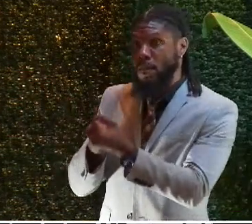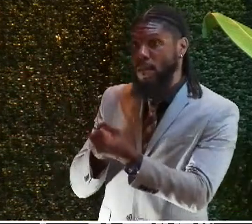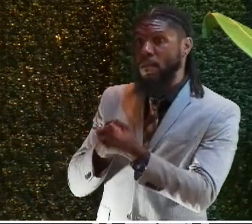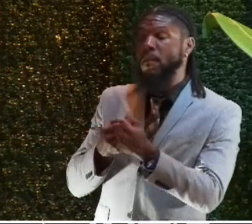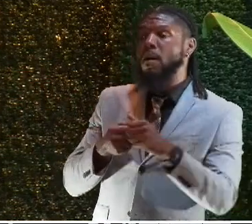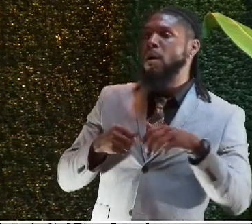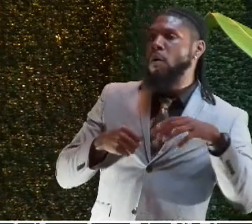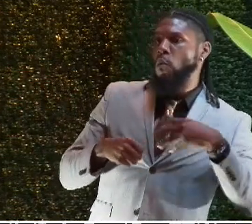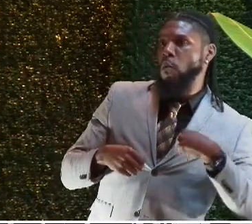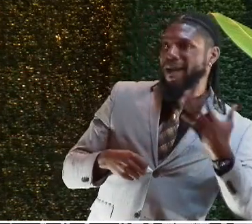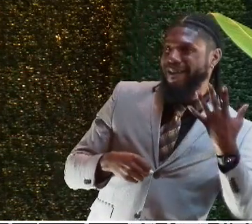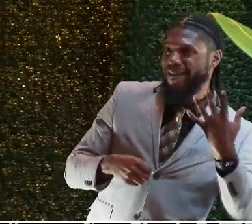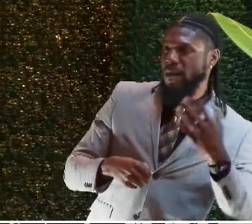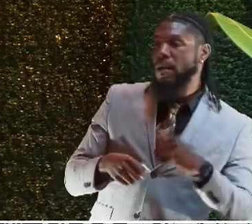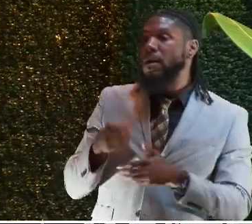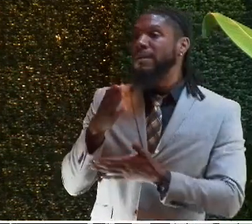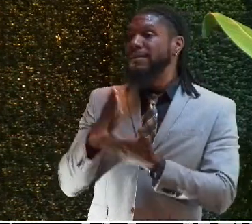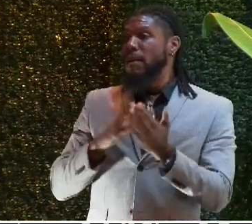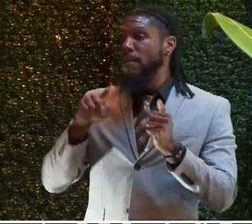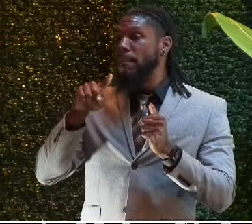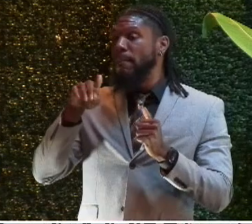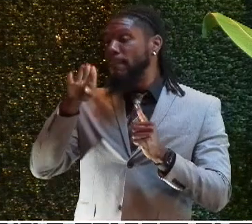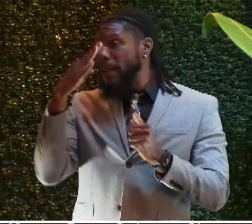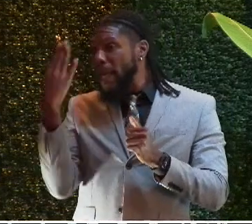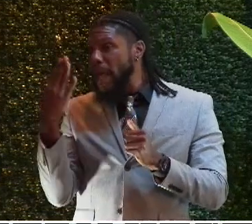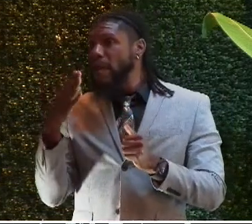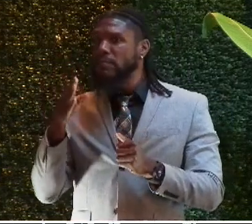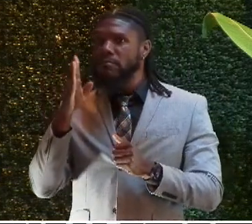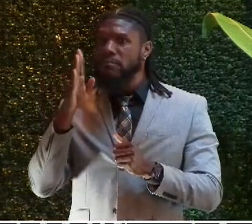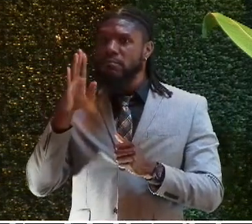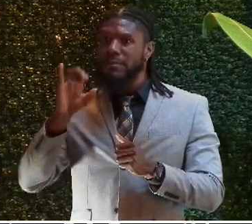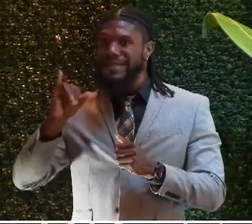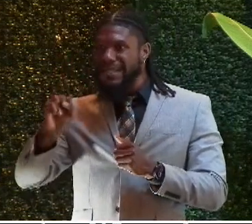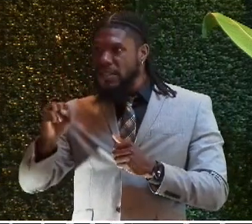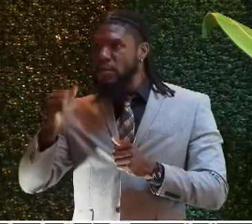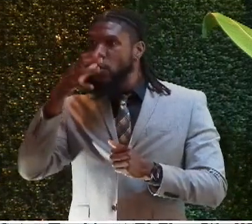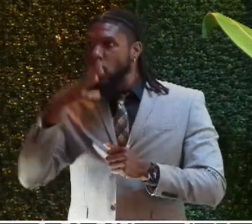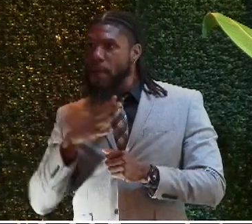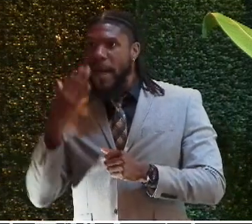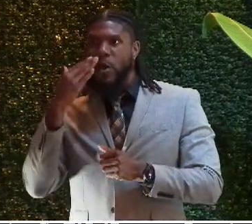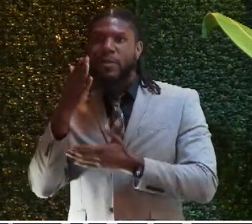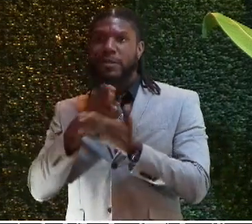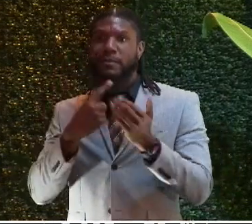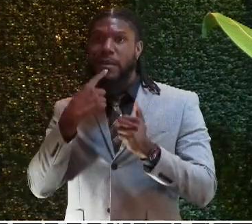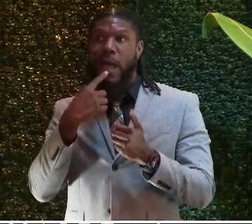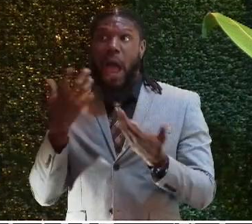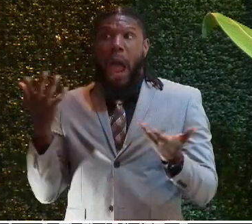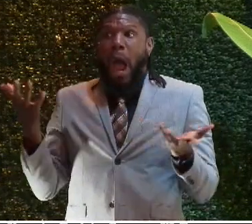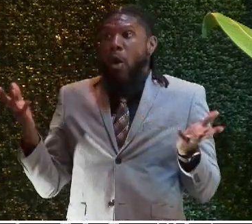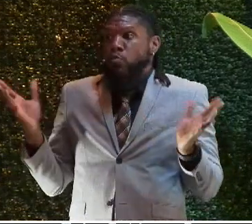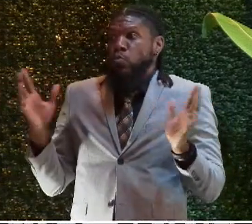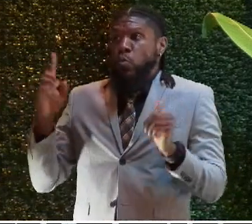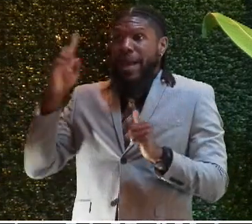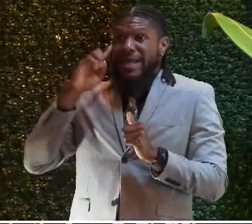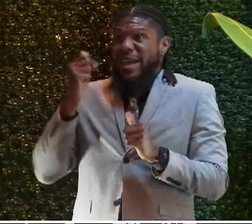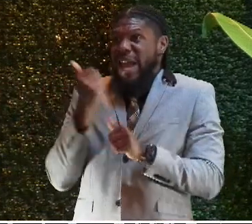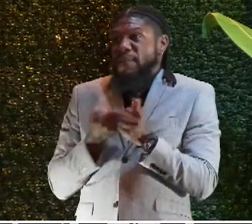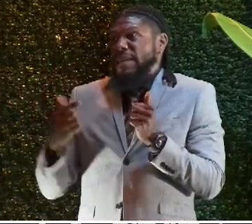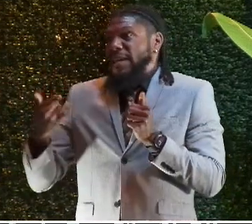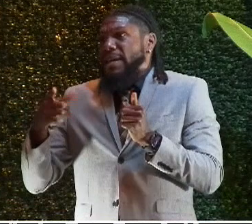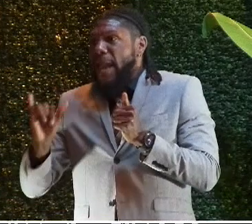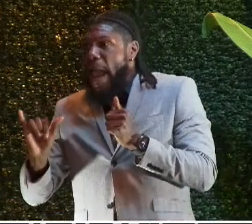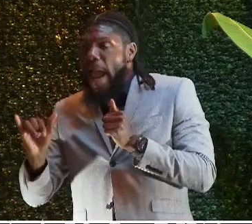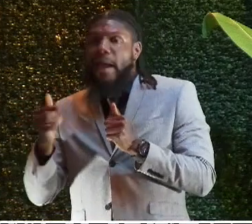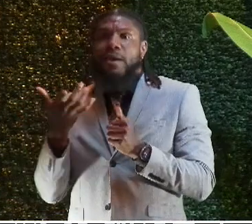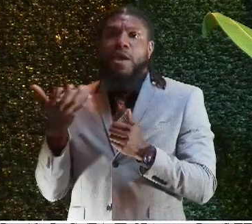ain't the ones in here. But I know it was some that was just like, well, y'all, everything just gay. Y'all just moved because of gay people.